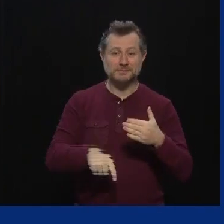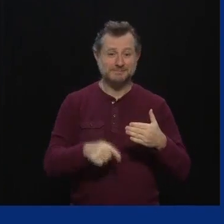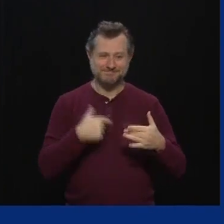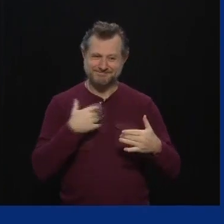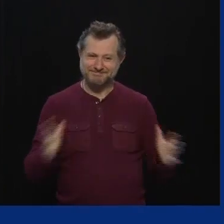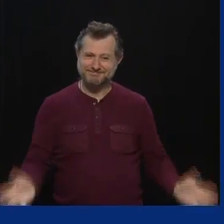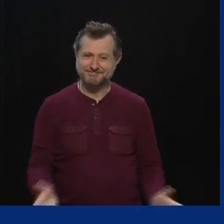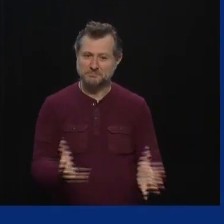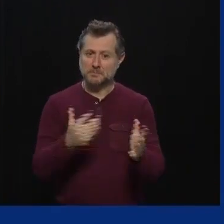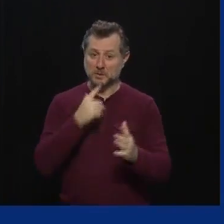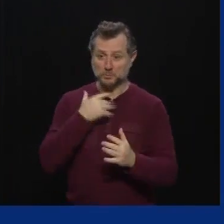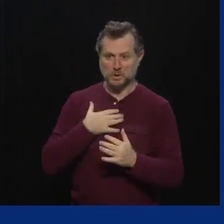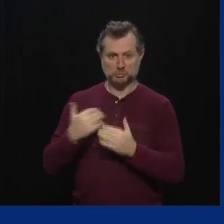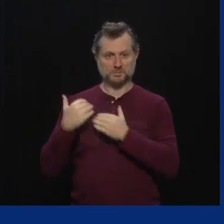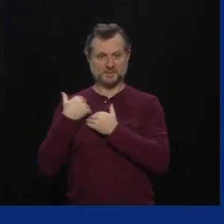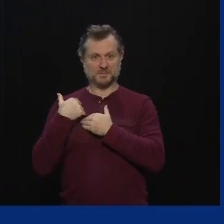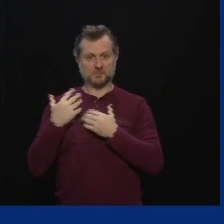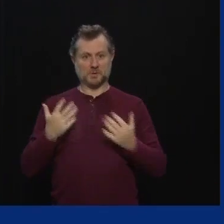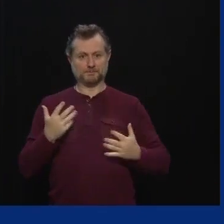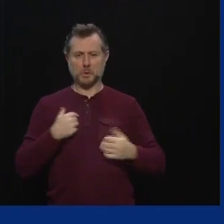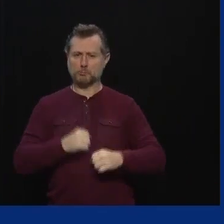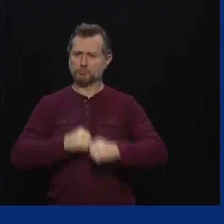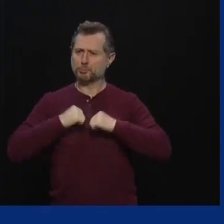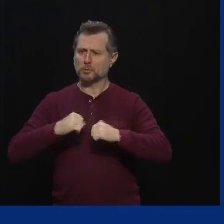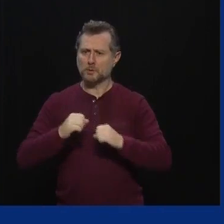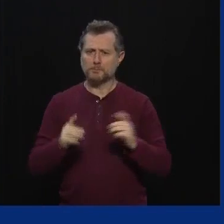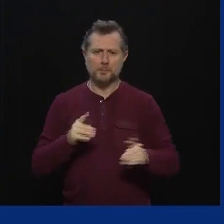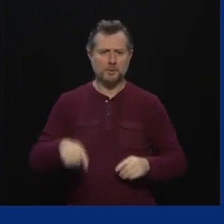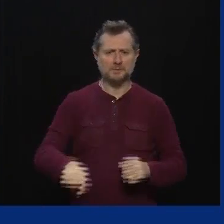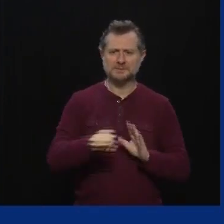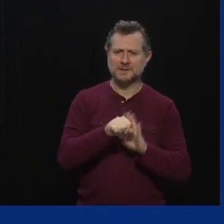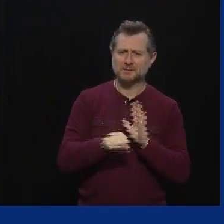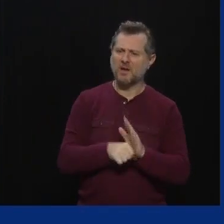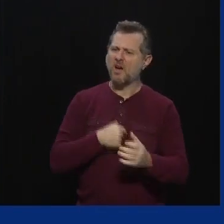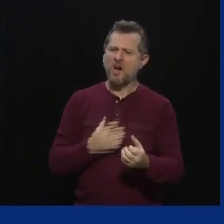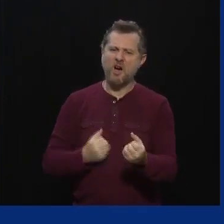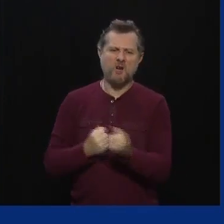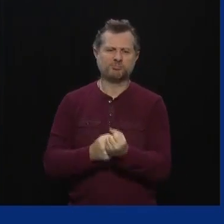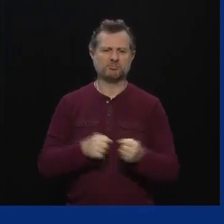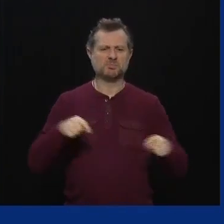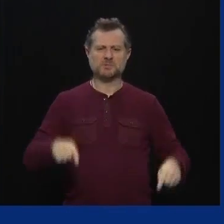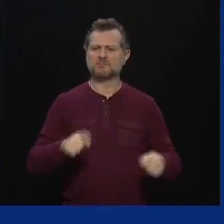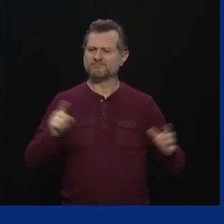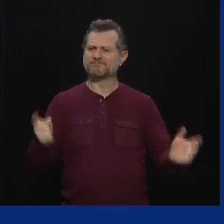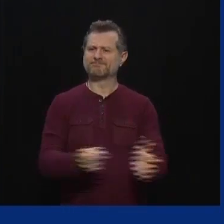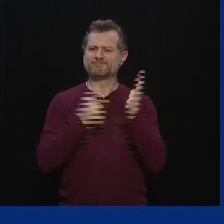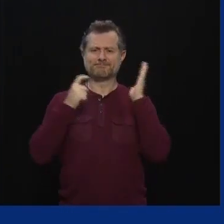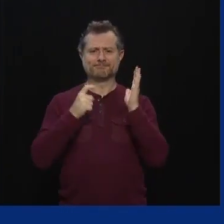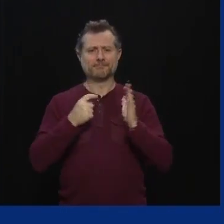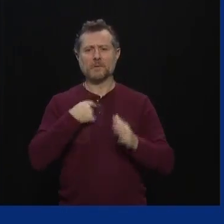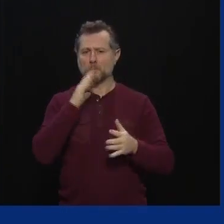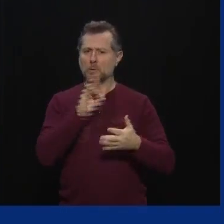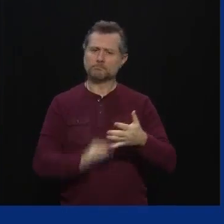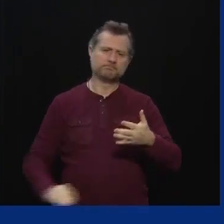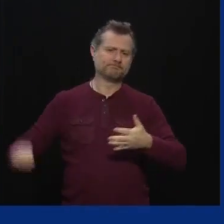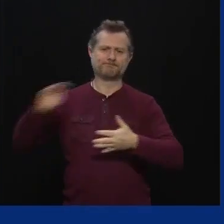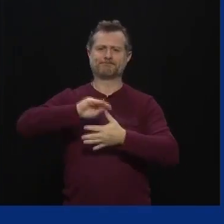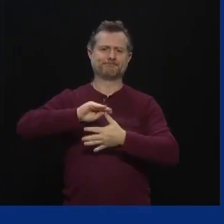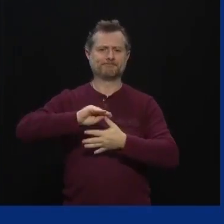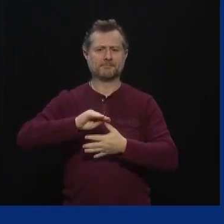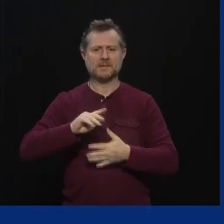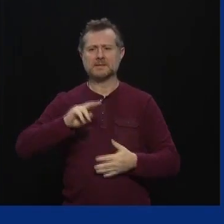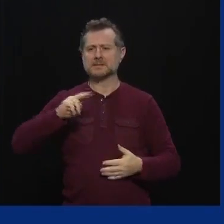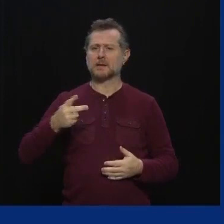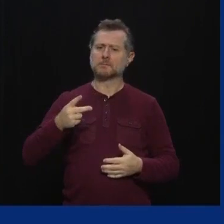I will be standing behind this mandate, and I will make sure that we are taking legal steps. We'll be appealing this in the Second Circuit. We'll be